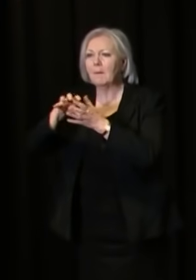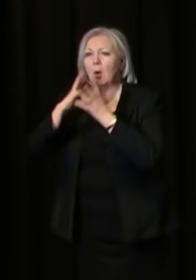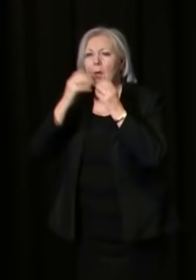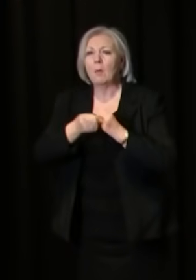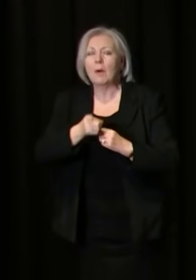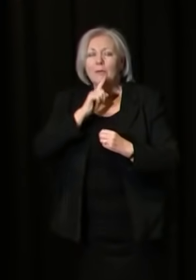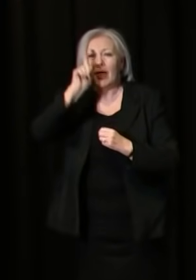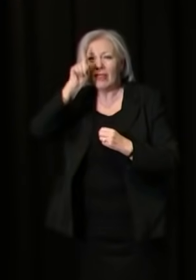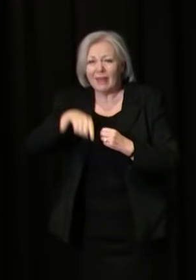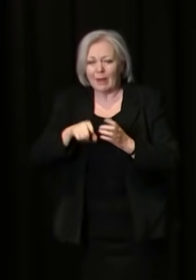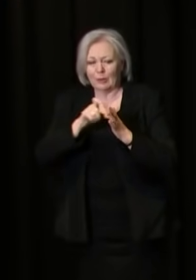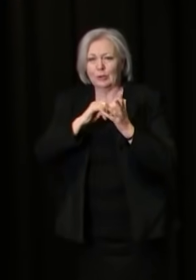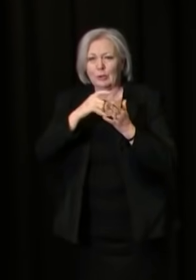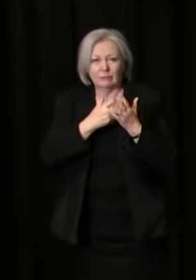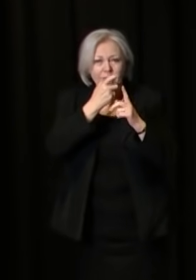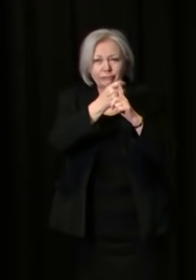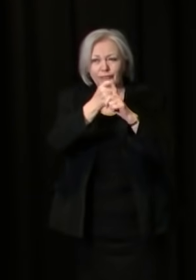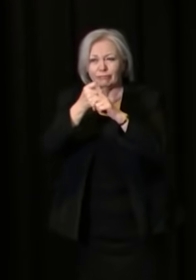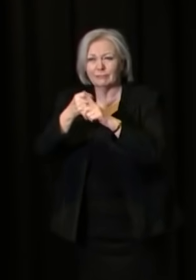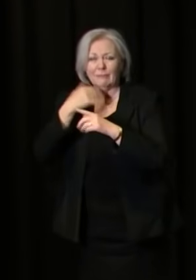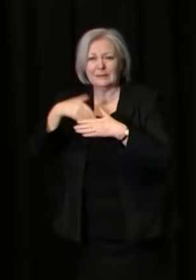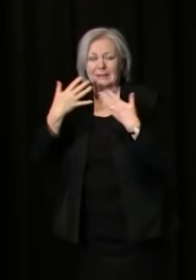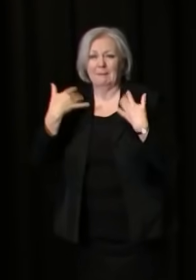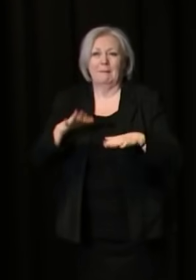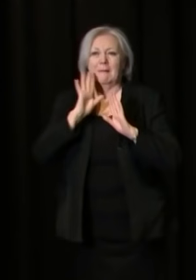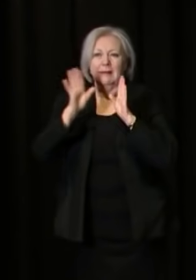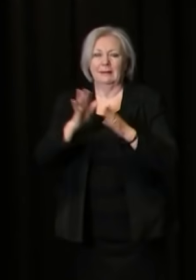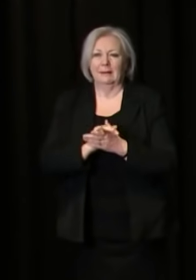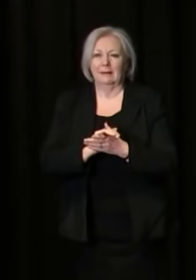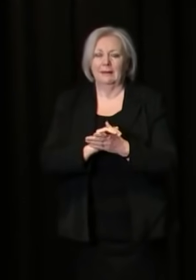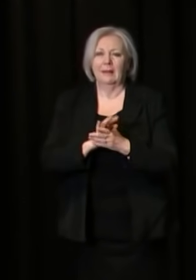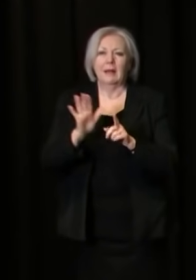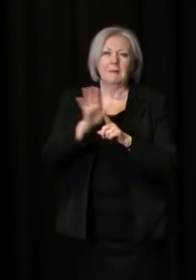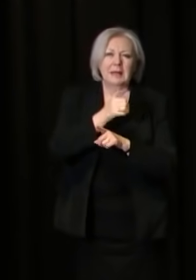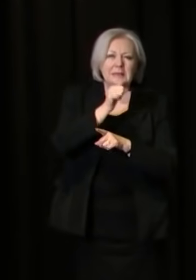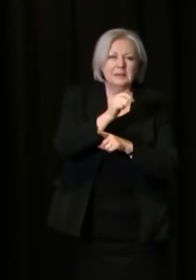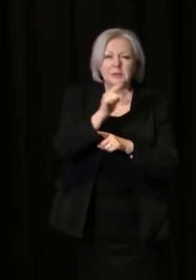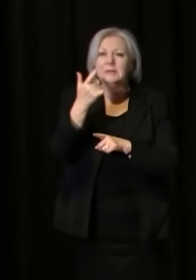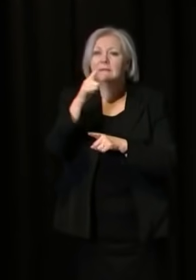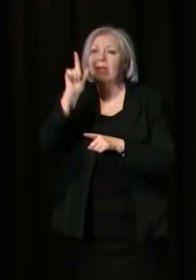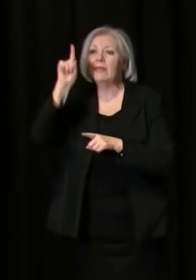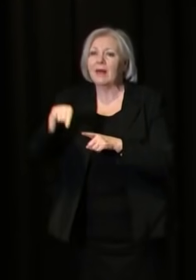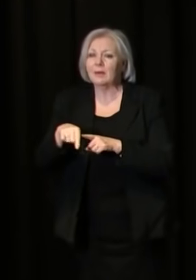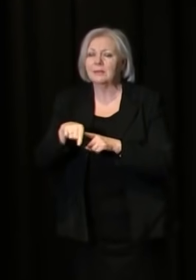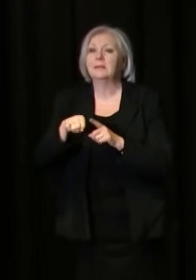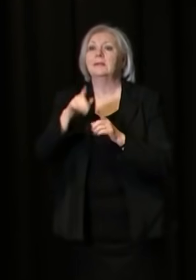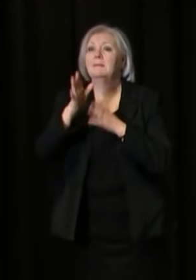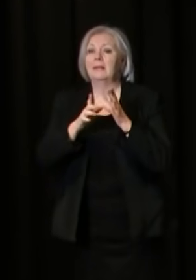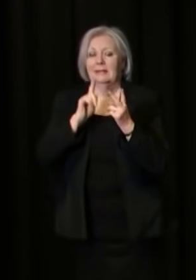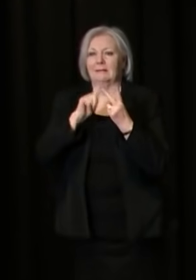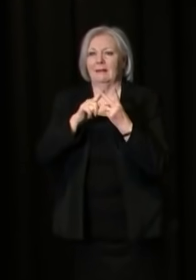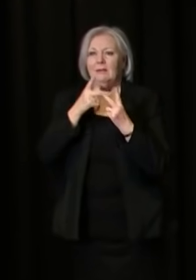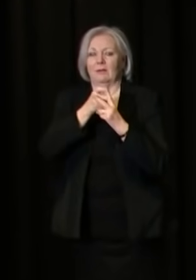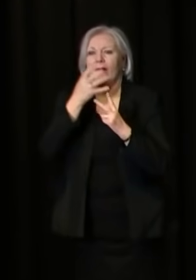100,000 doses a day, and some of those, 60 to 70,000 of those are the second